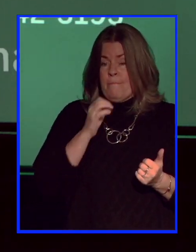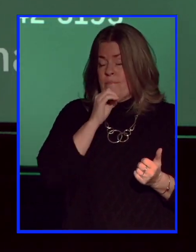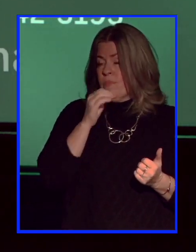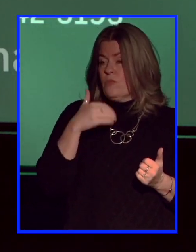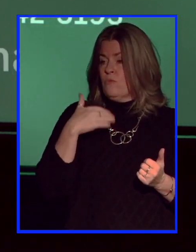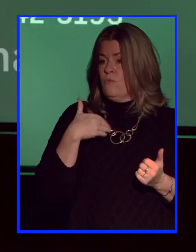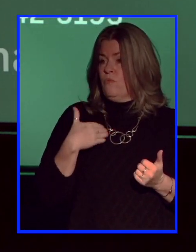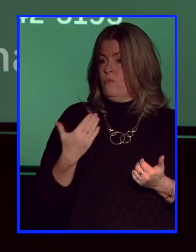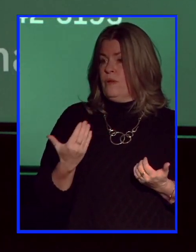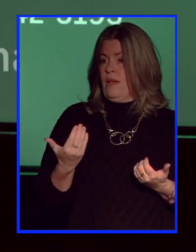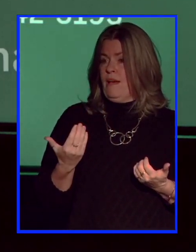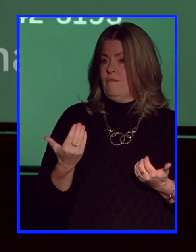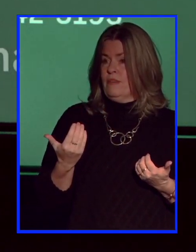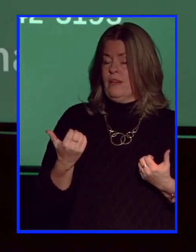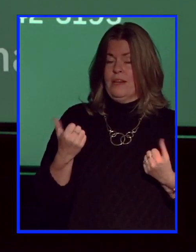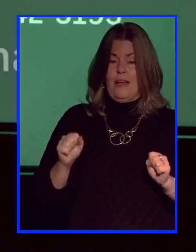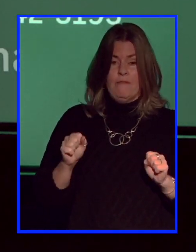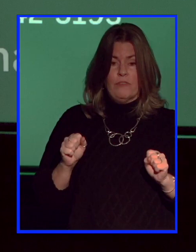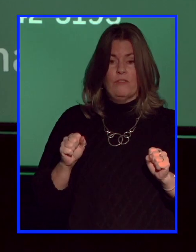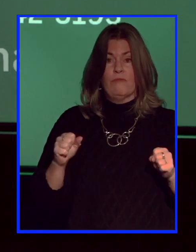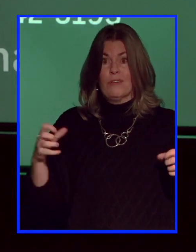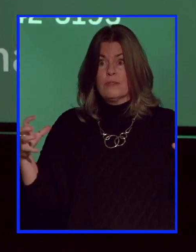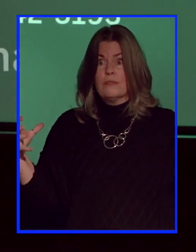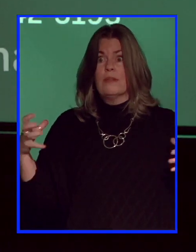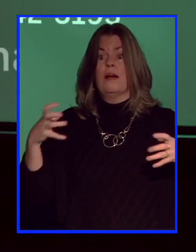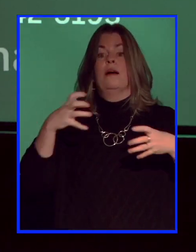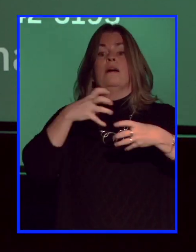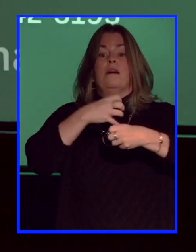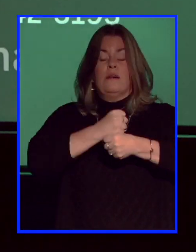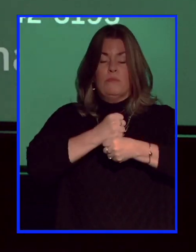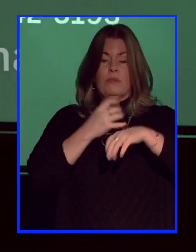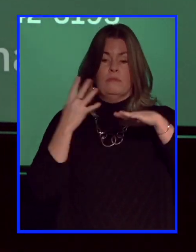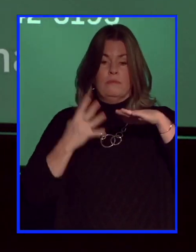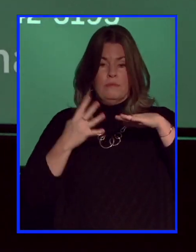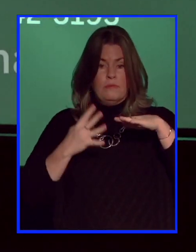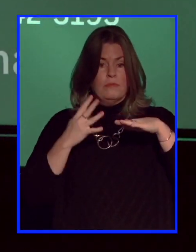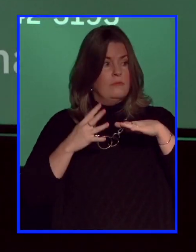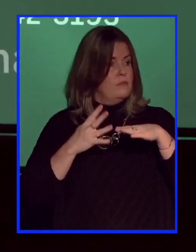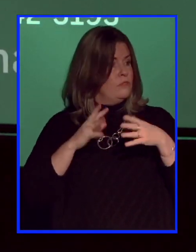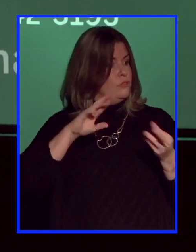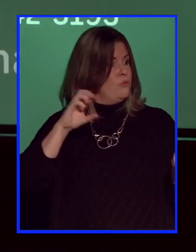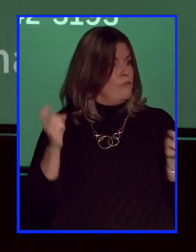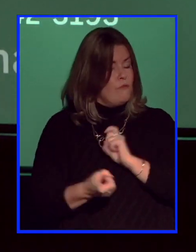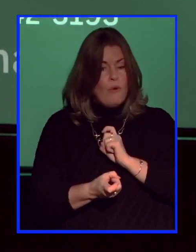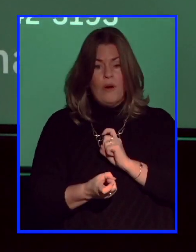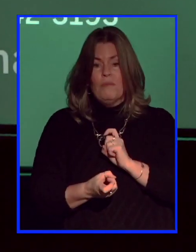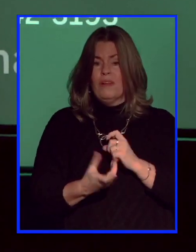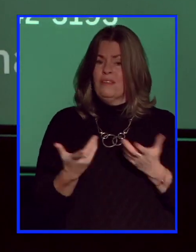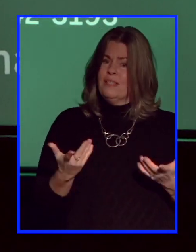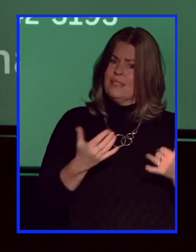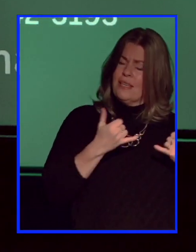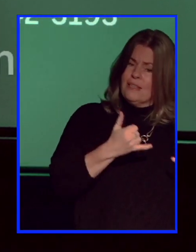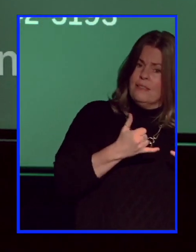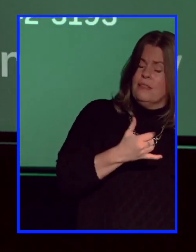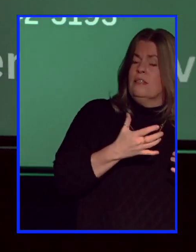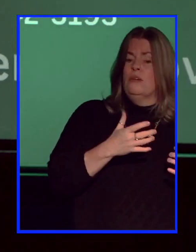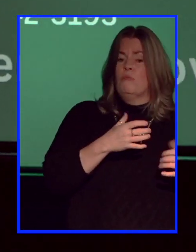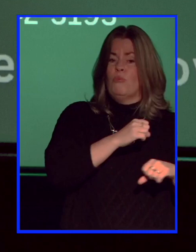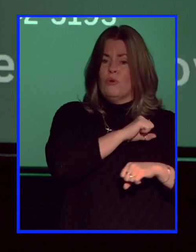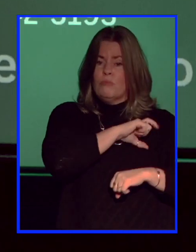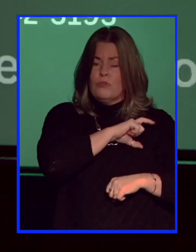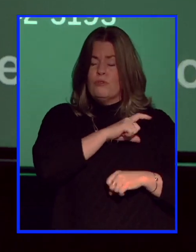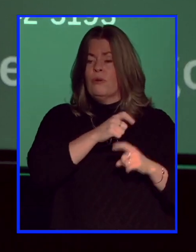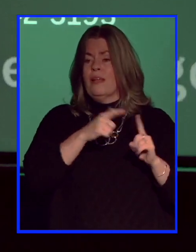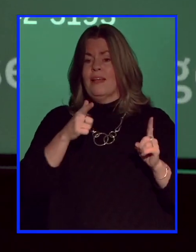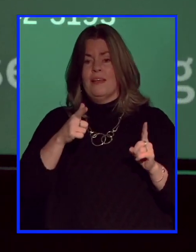for immigration reform, comprehensive immigration reform that includes border security, but also a legal pathway to citizenship for folks who are